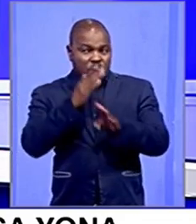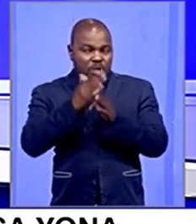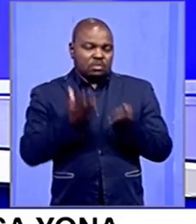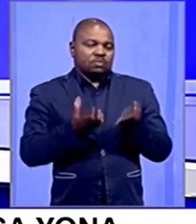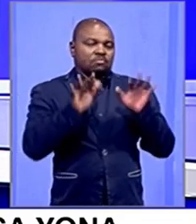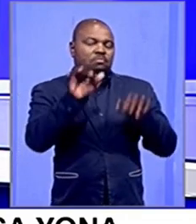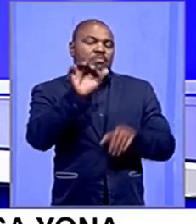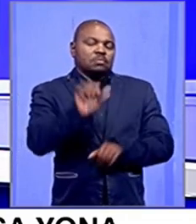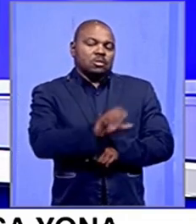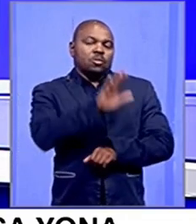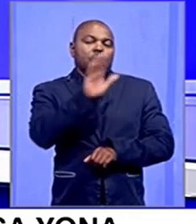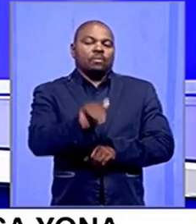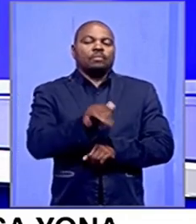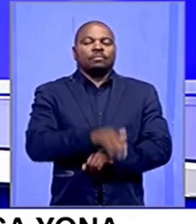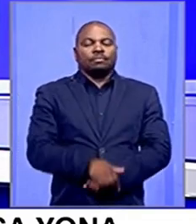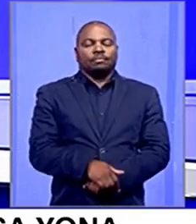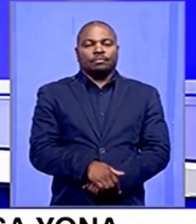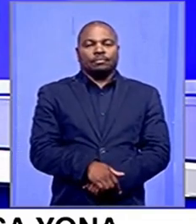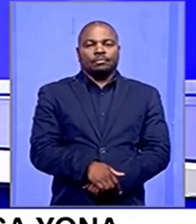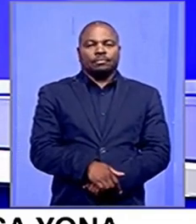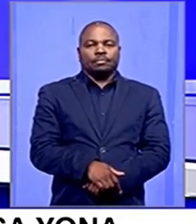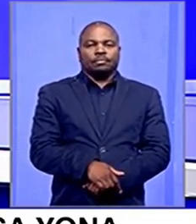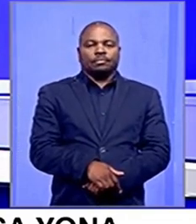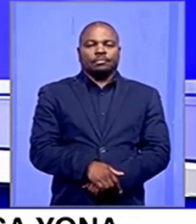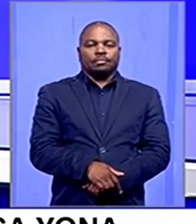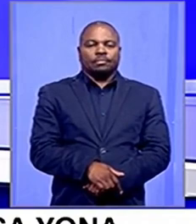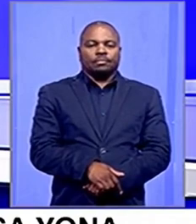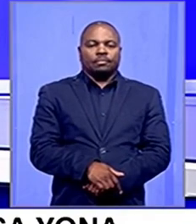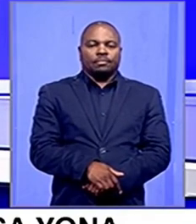ka ditshebeletso go maAforika Borwa.